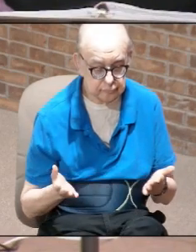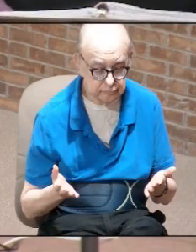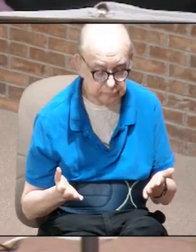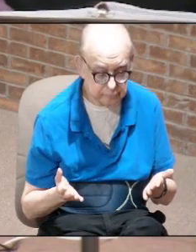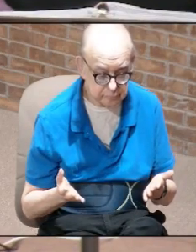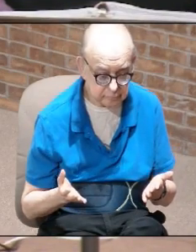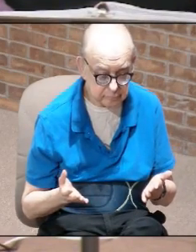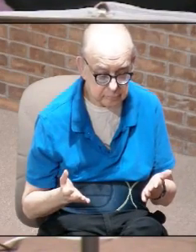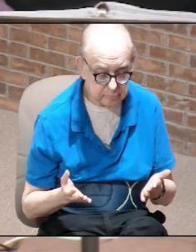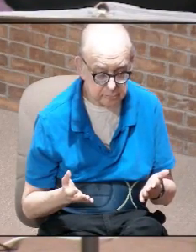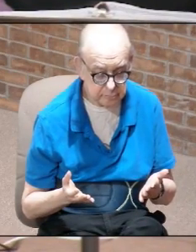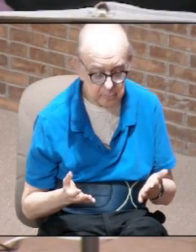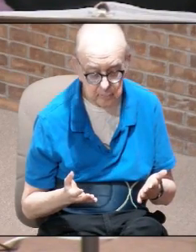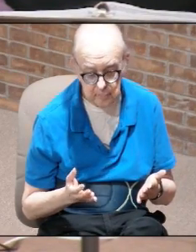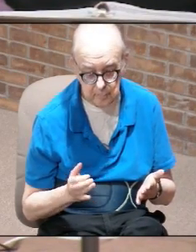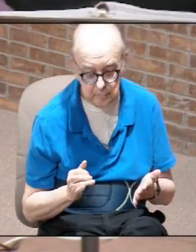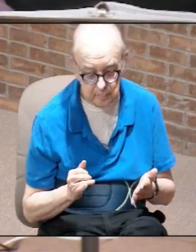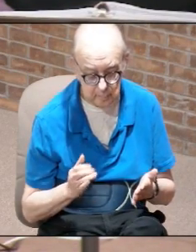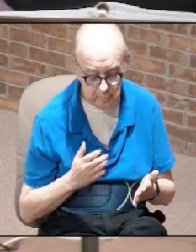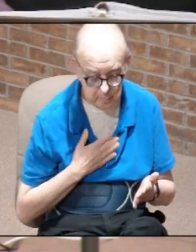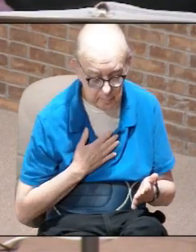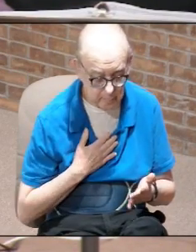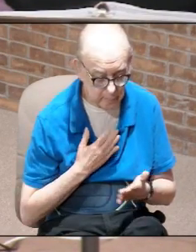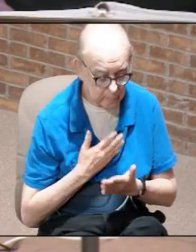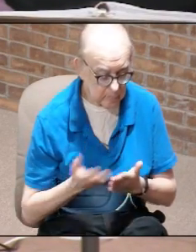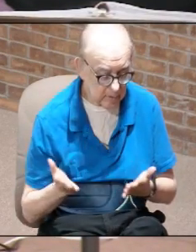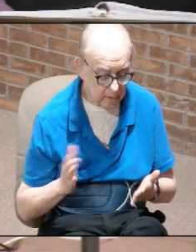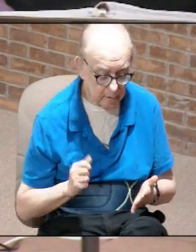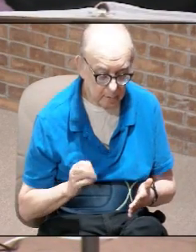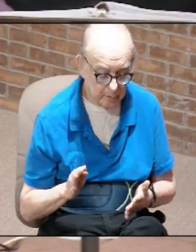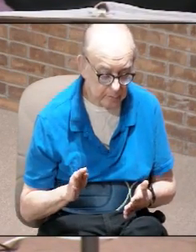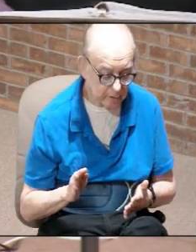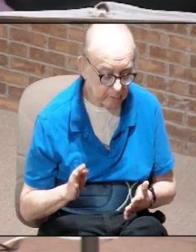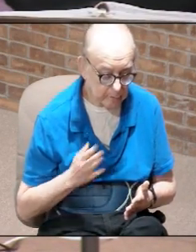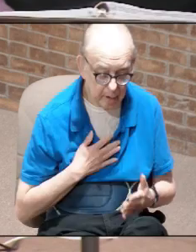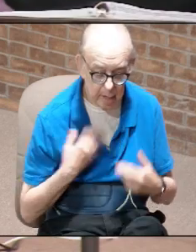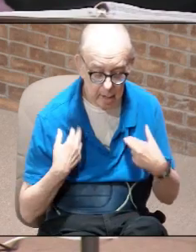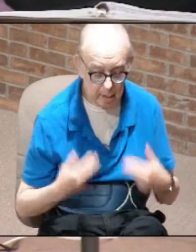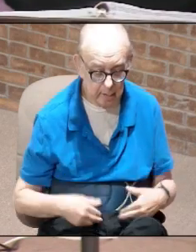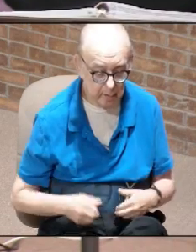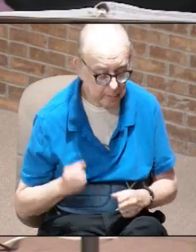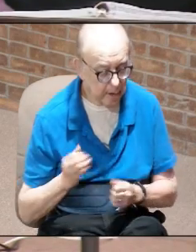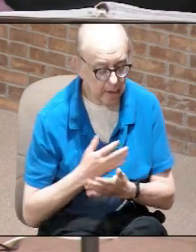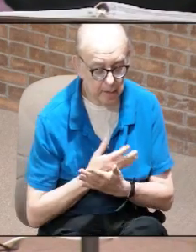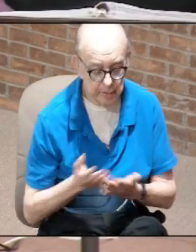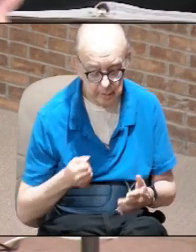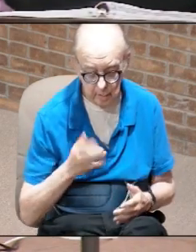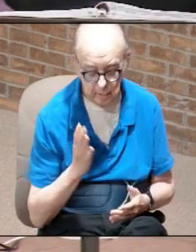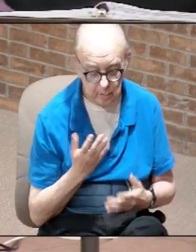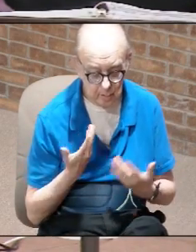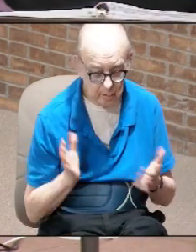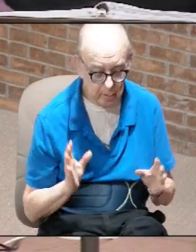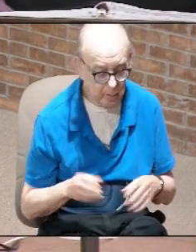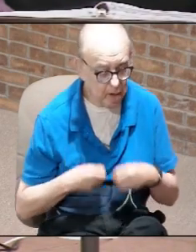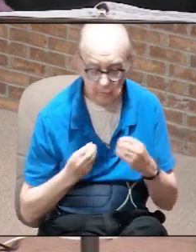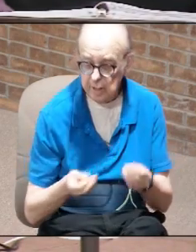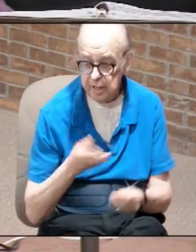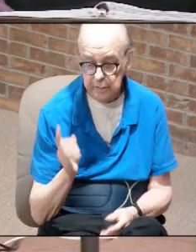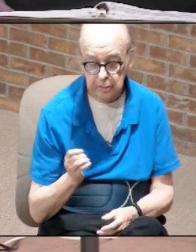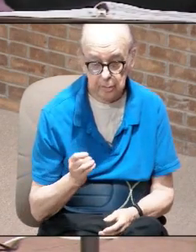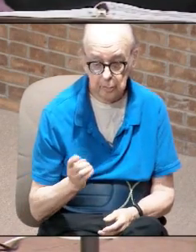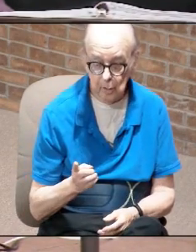things, my possessions, my job, my health, my everything, God. I don't want to give it to